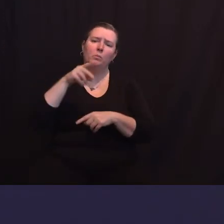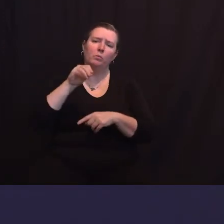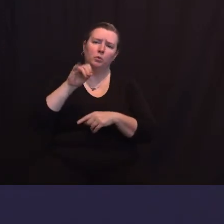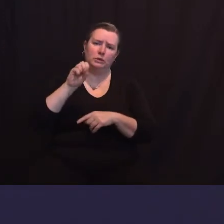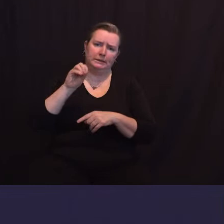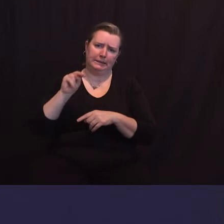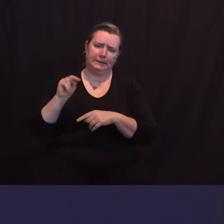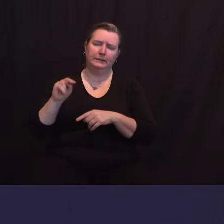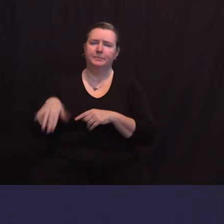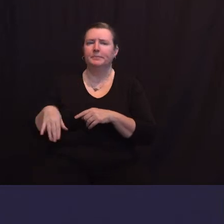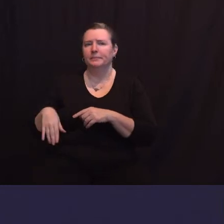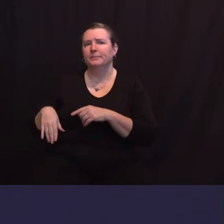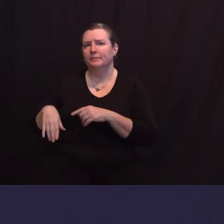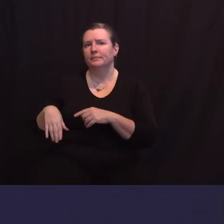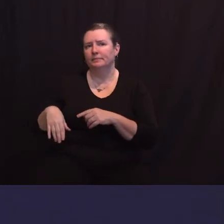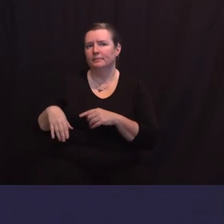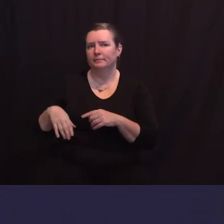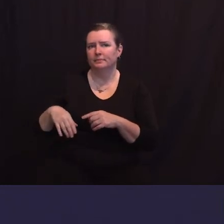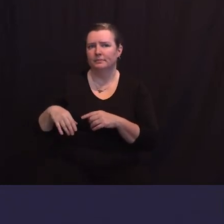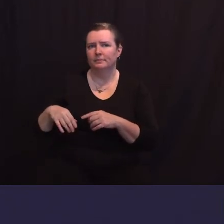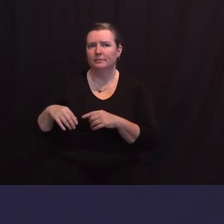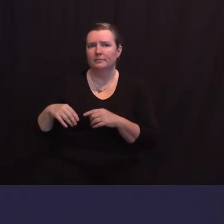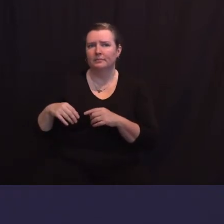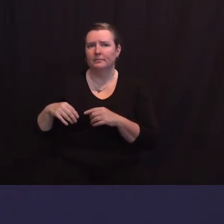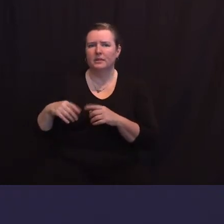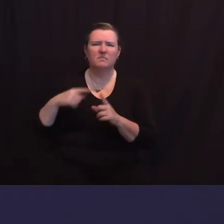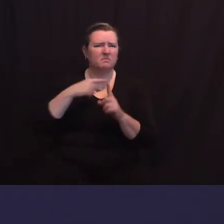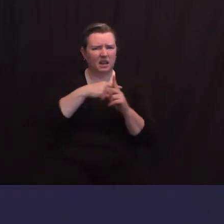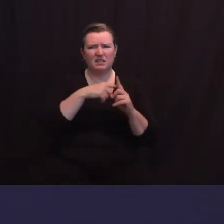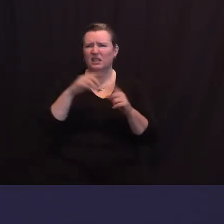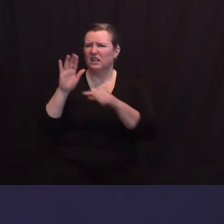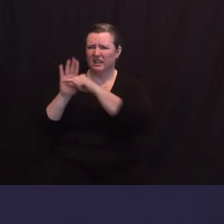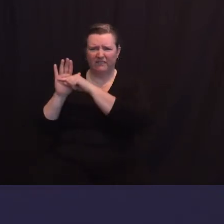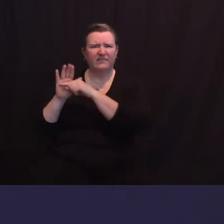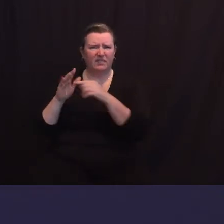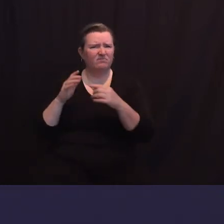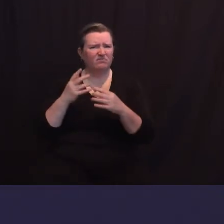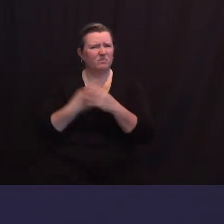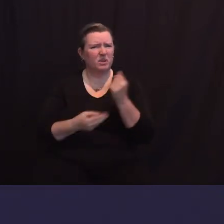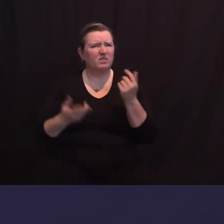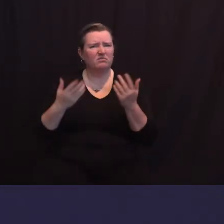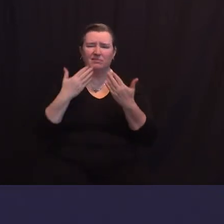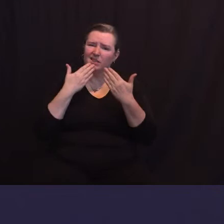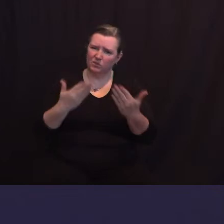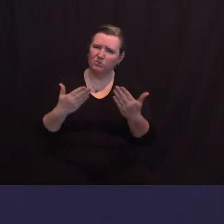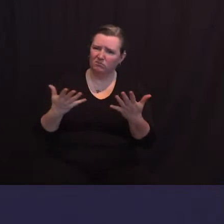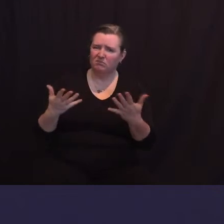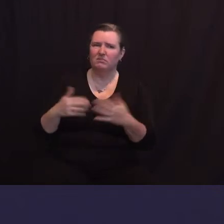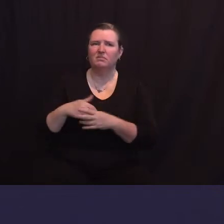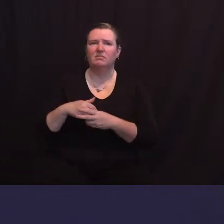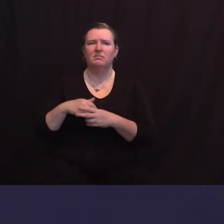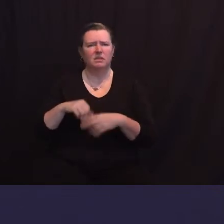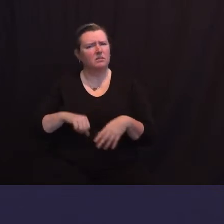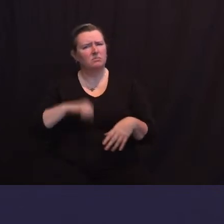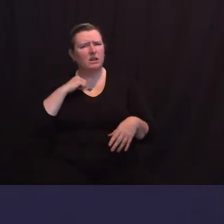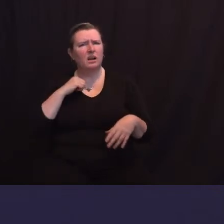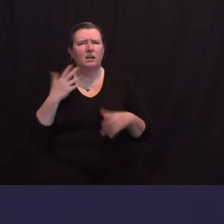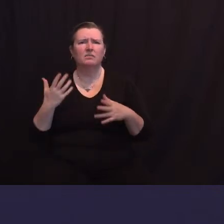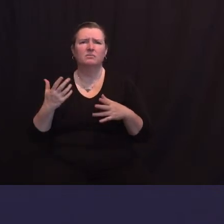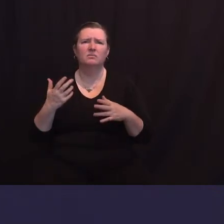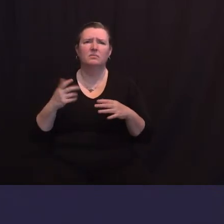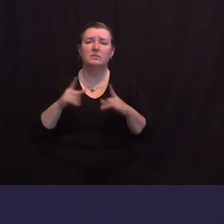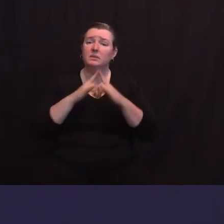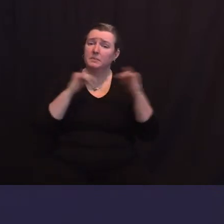both good news and bad news, right? So there's so much to be thankful for and proud of, and at the same time, the challenges that we had 13